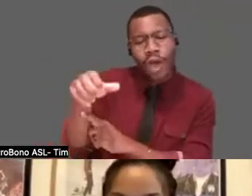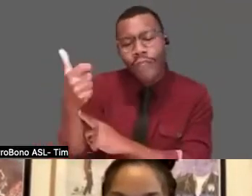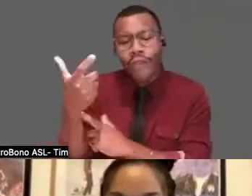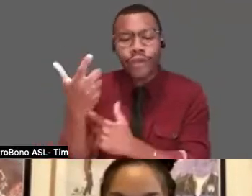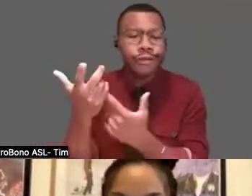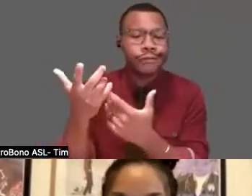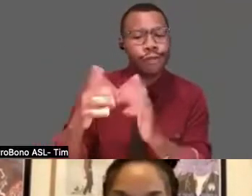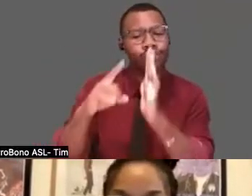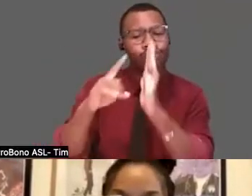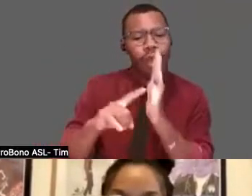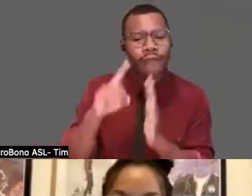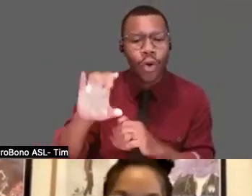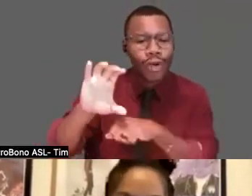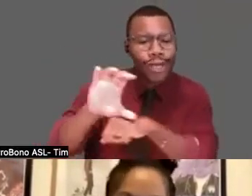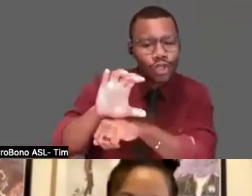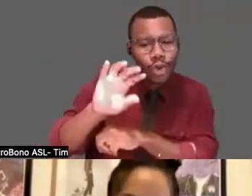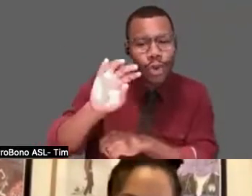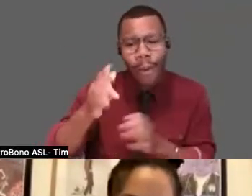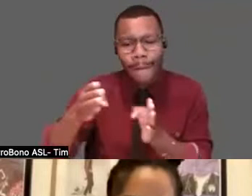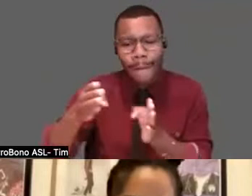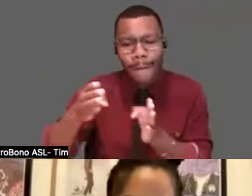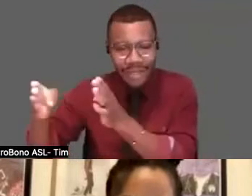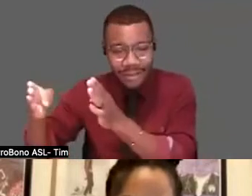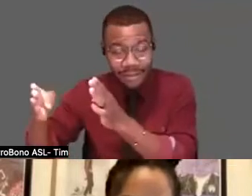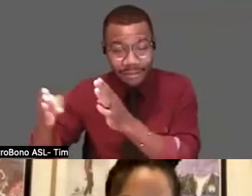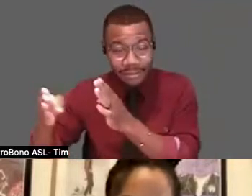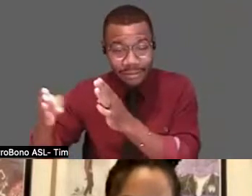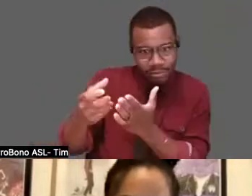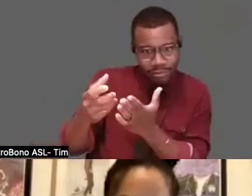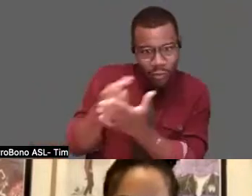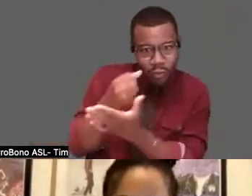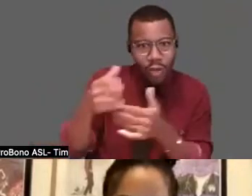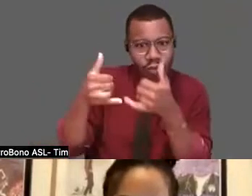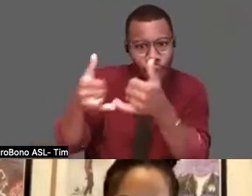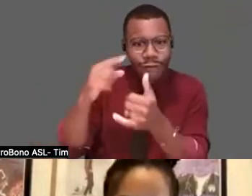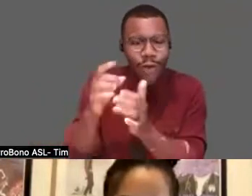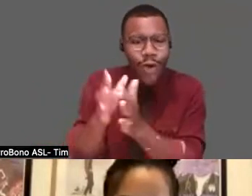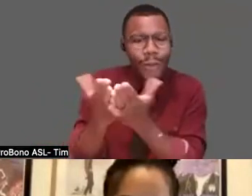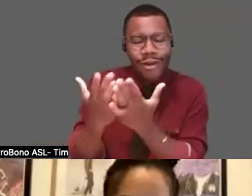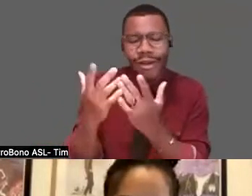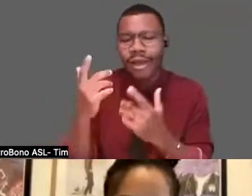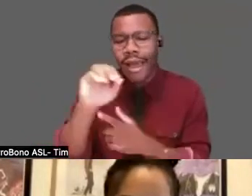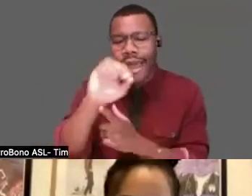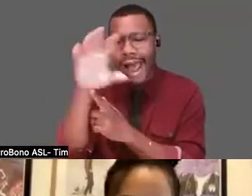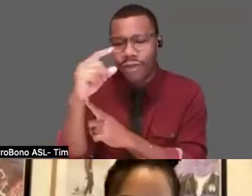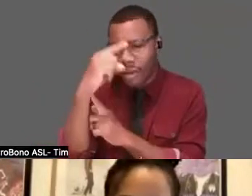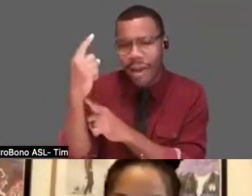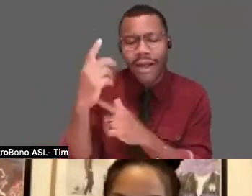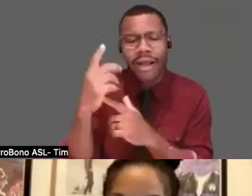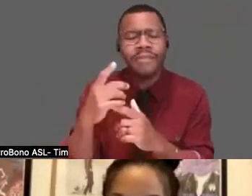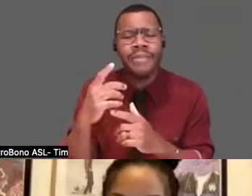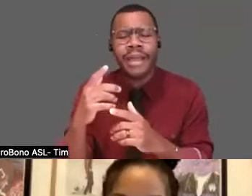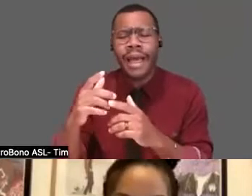His award-winning book, Distributed Blackness, African American Cybercultures, theorizes Black everyday lives mediated